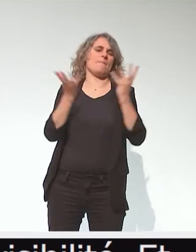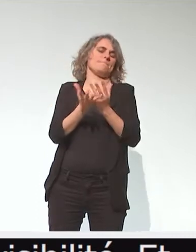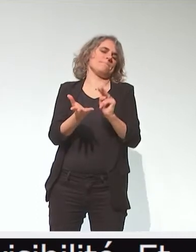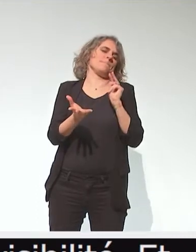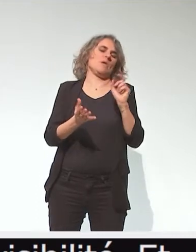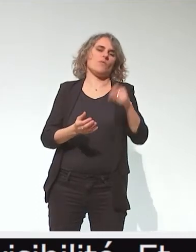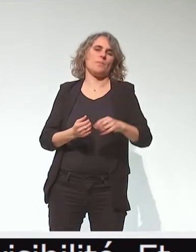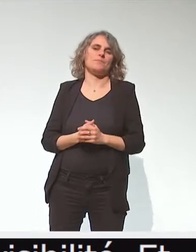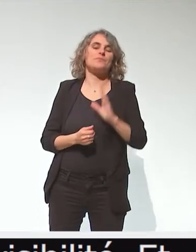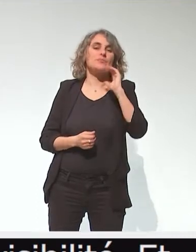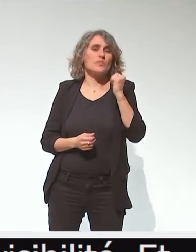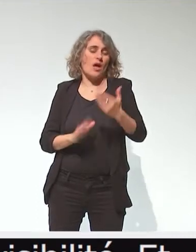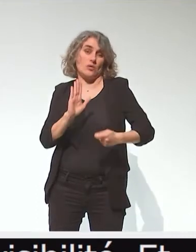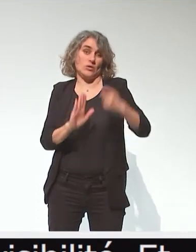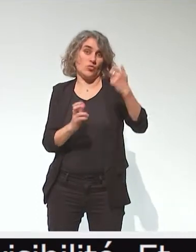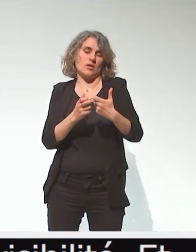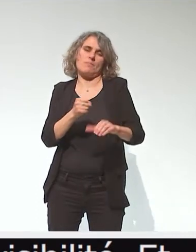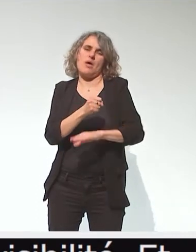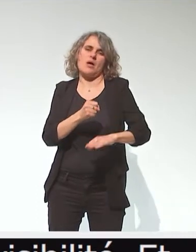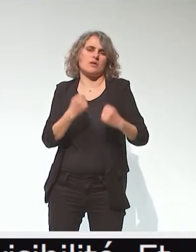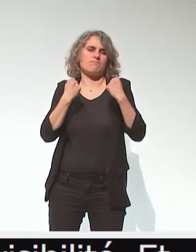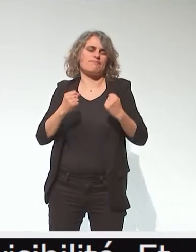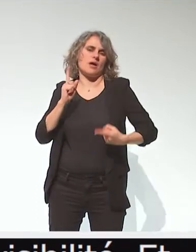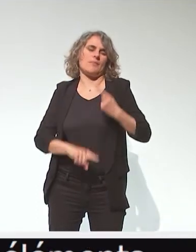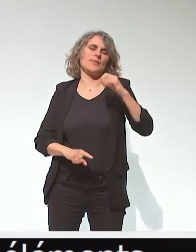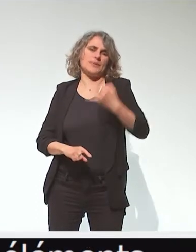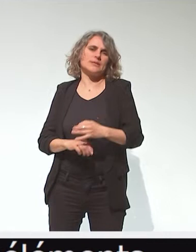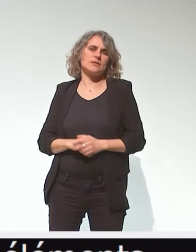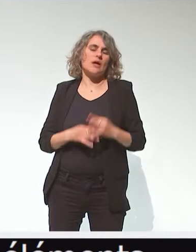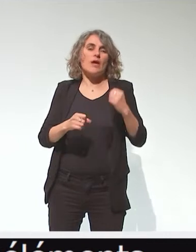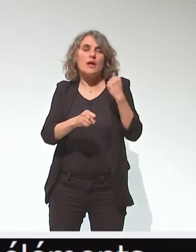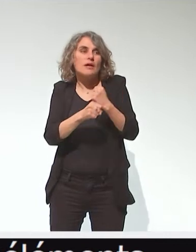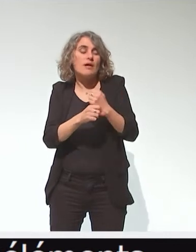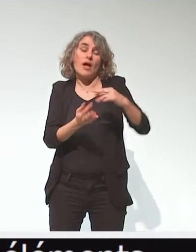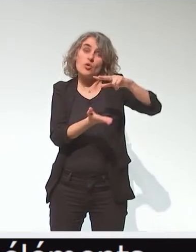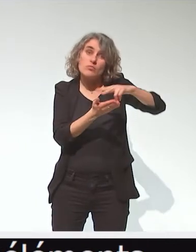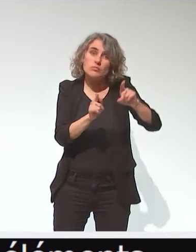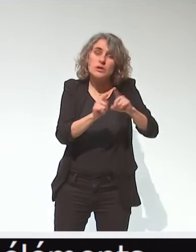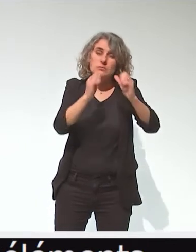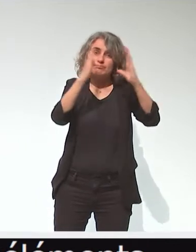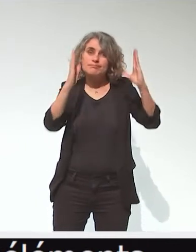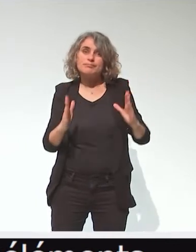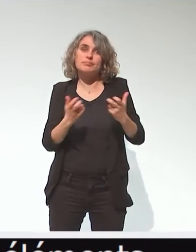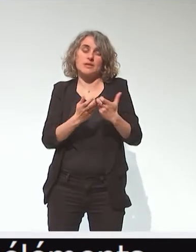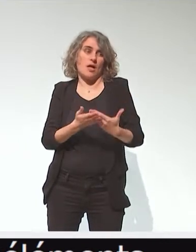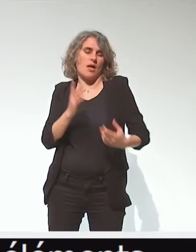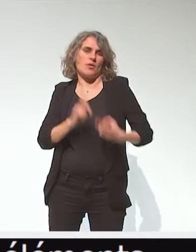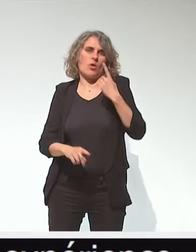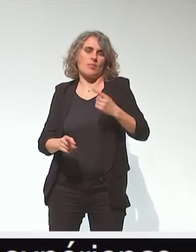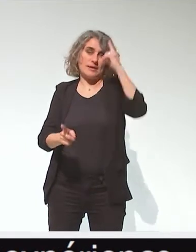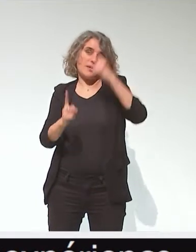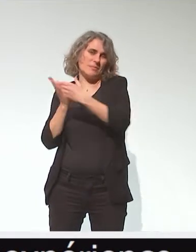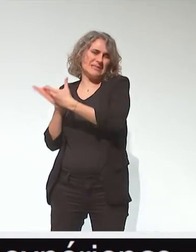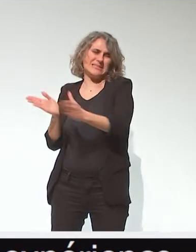is critical for work. Housing, even, is critical for everything. And they must all be tackled in